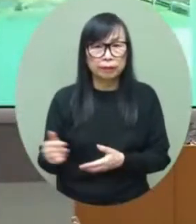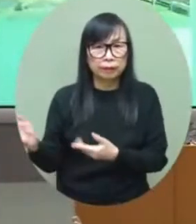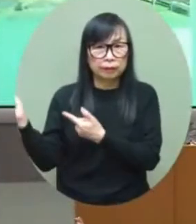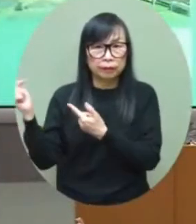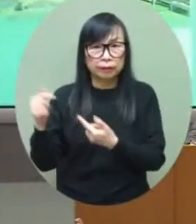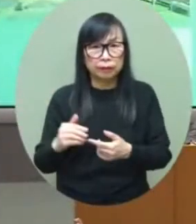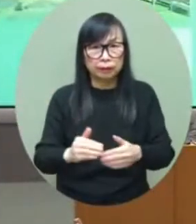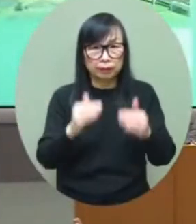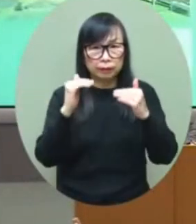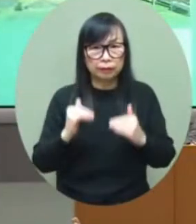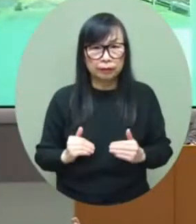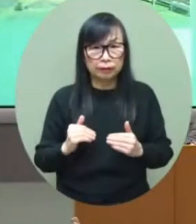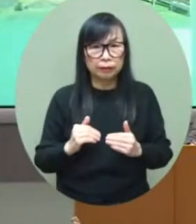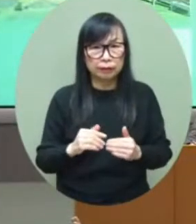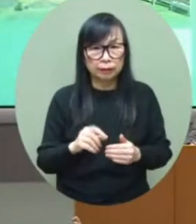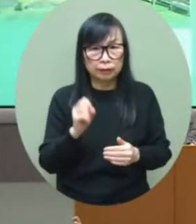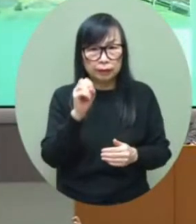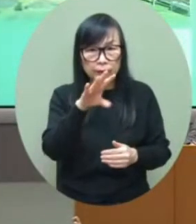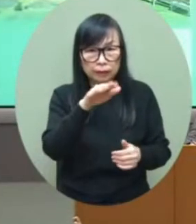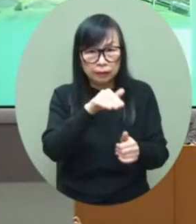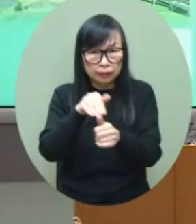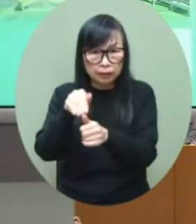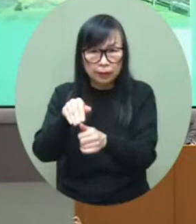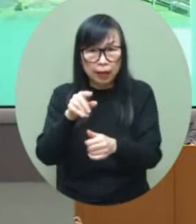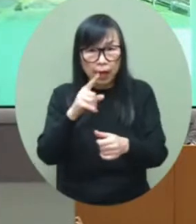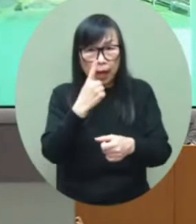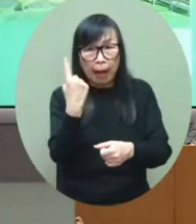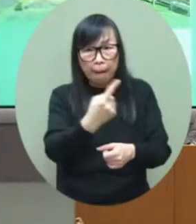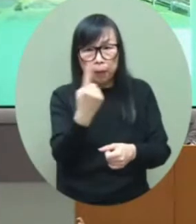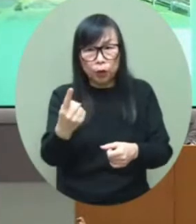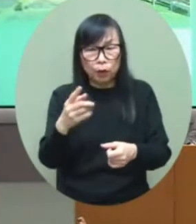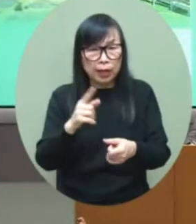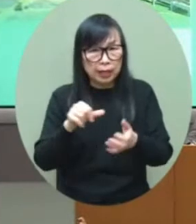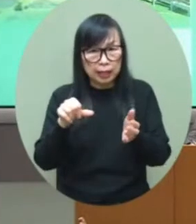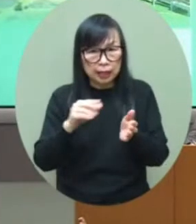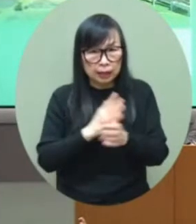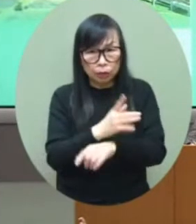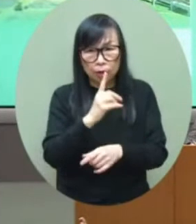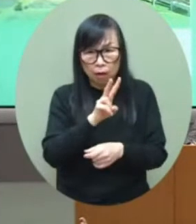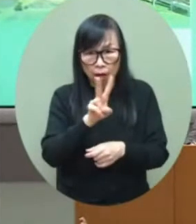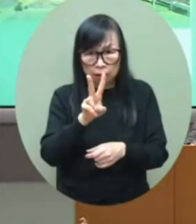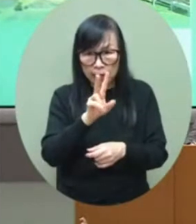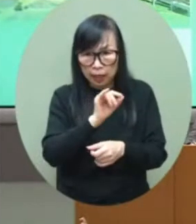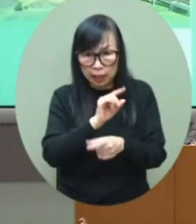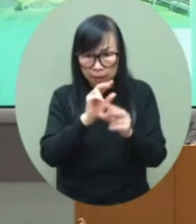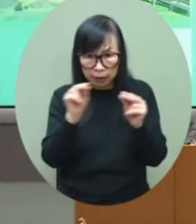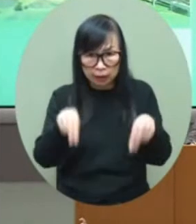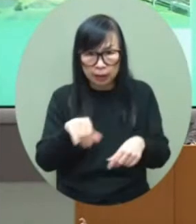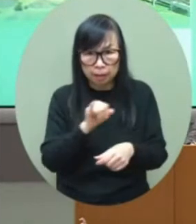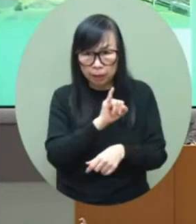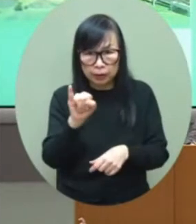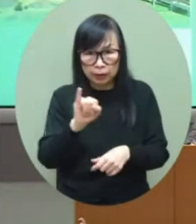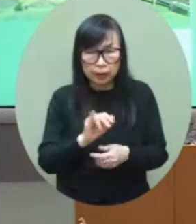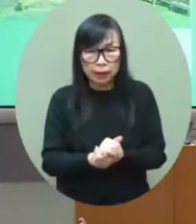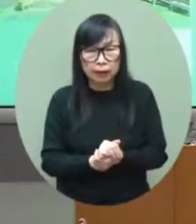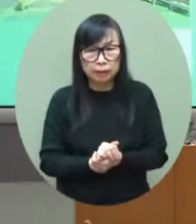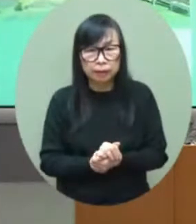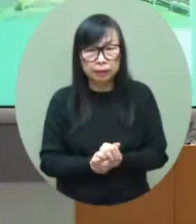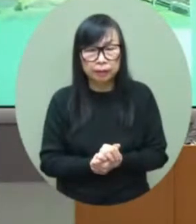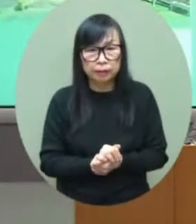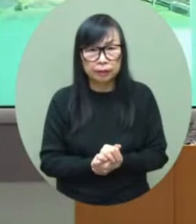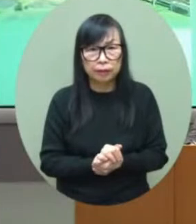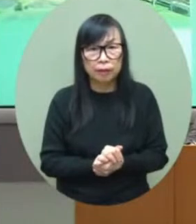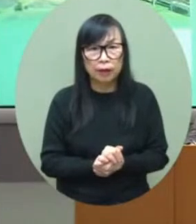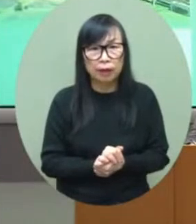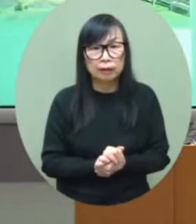to provide normal service. Thank you. If I may remind you, please limit yourself to two questions. Next, please, on the right,